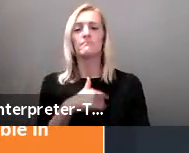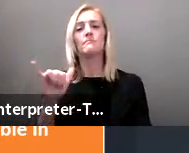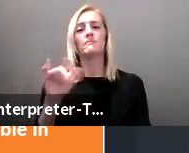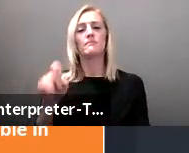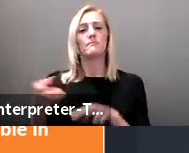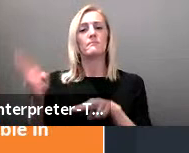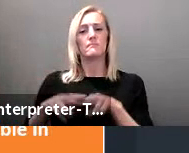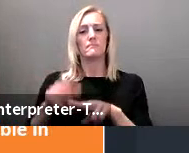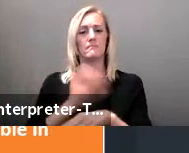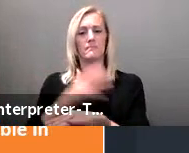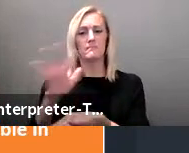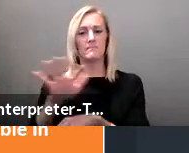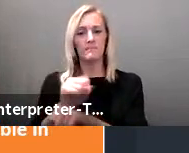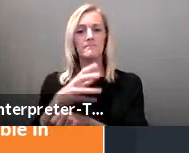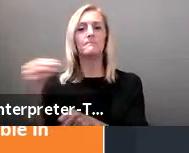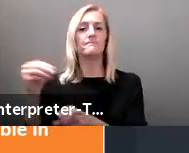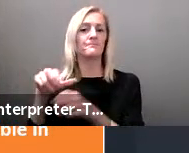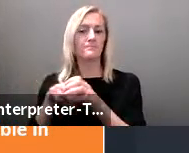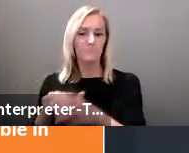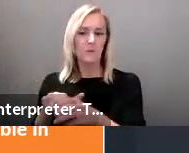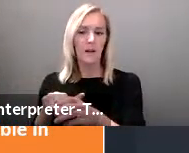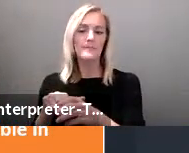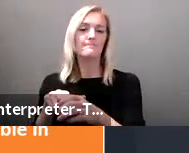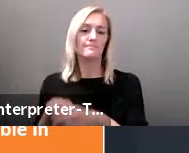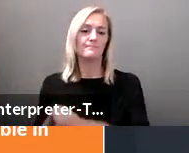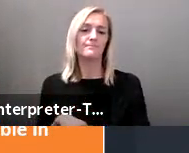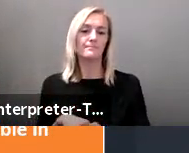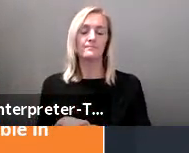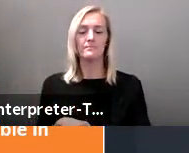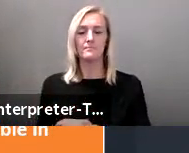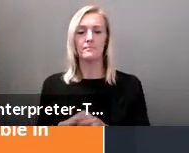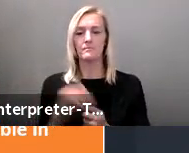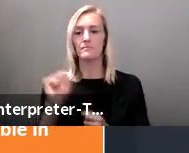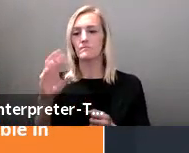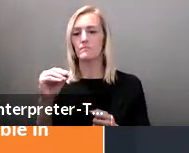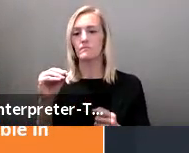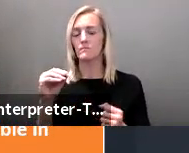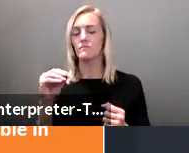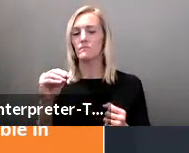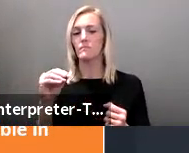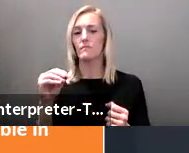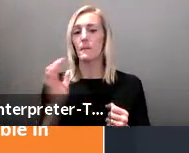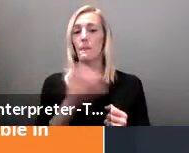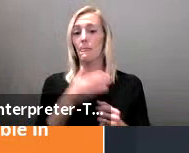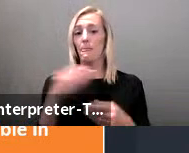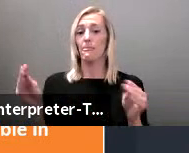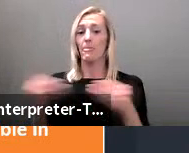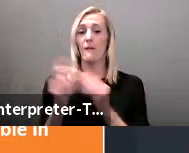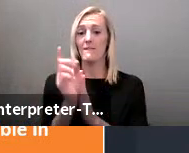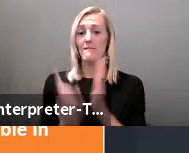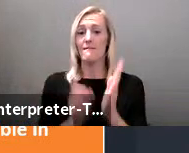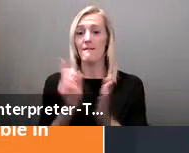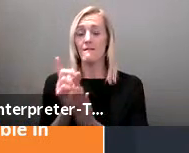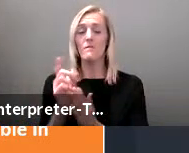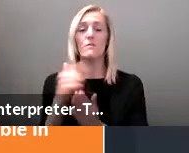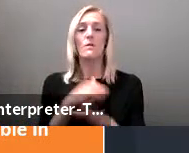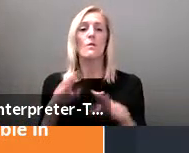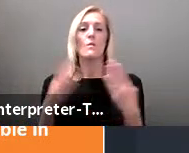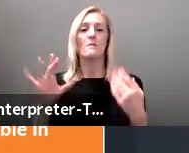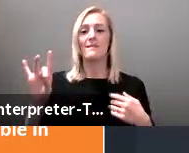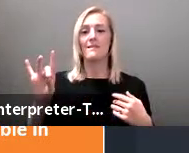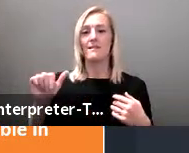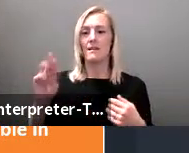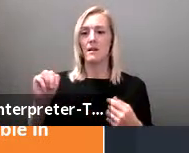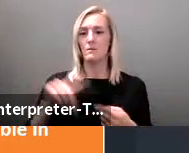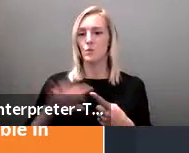appointments and rides, and coordinating those. And so we increased our office hours from 8 to 9 p.m. Monday